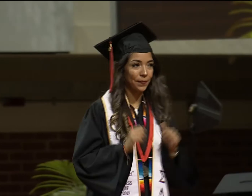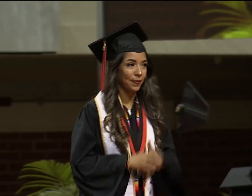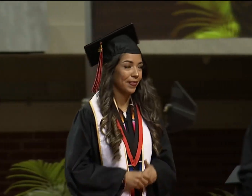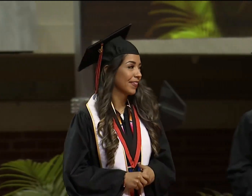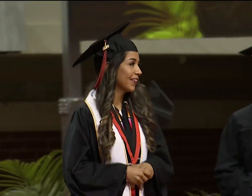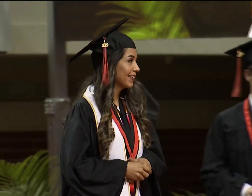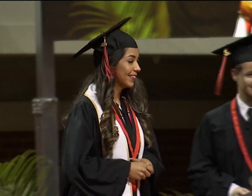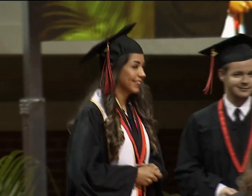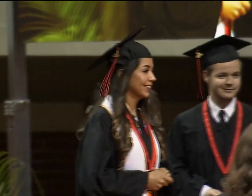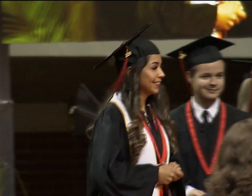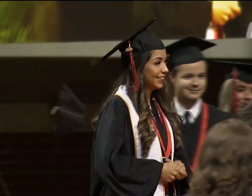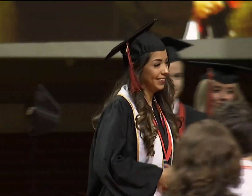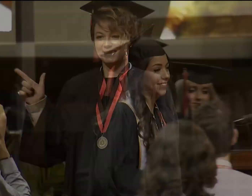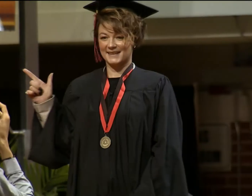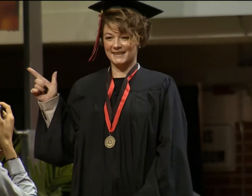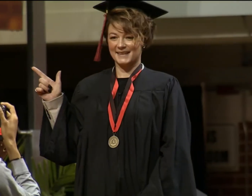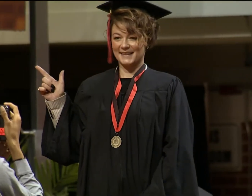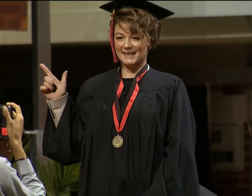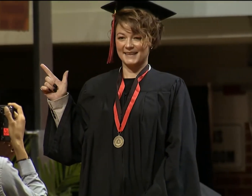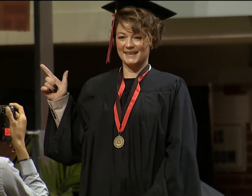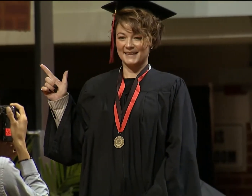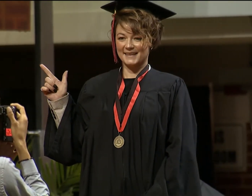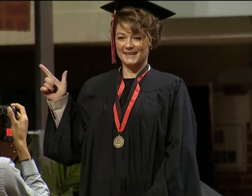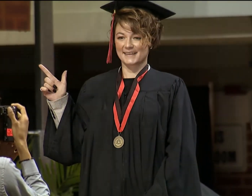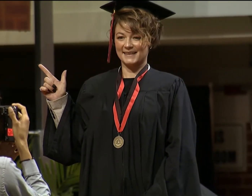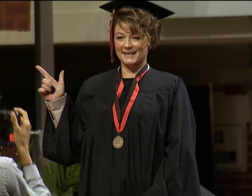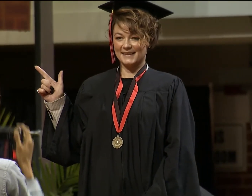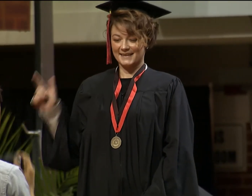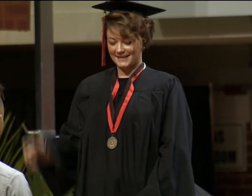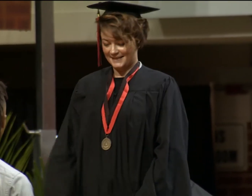Mariah Guadalupe Lopez.